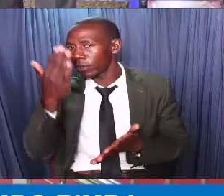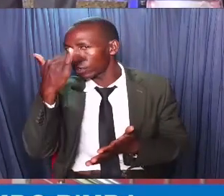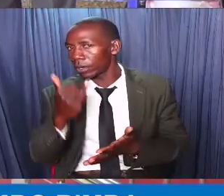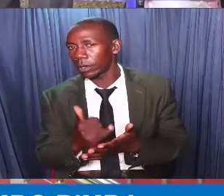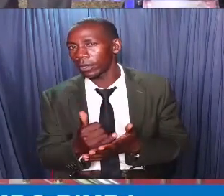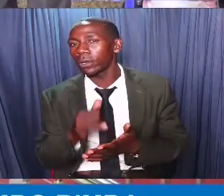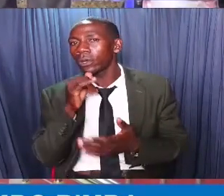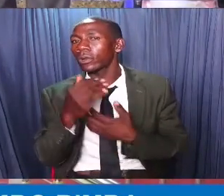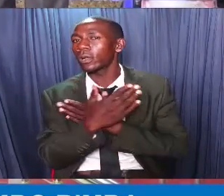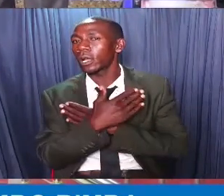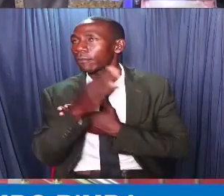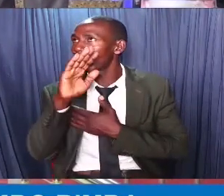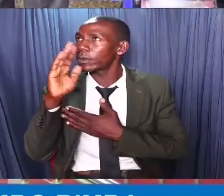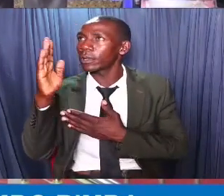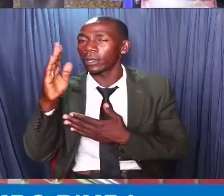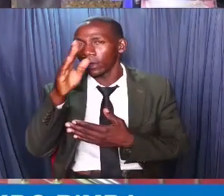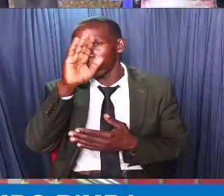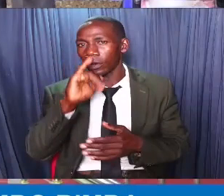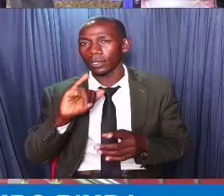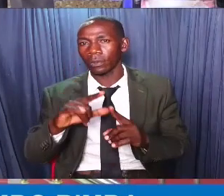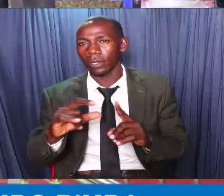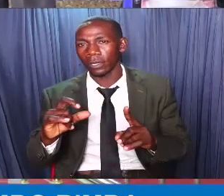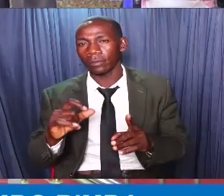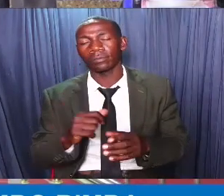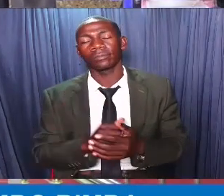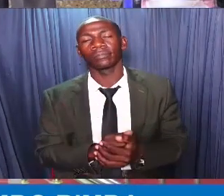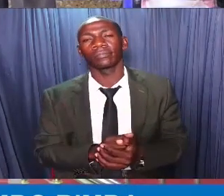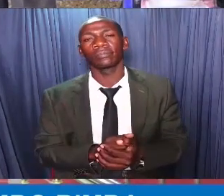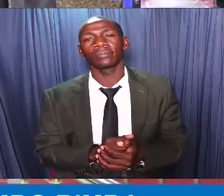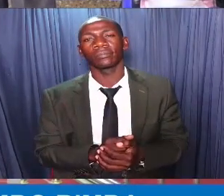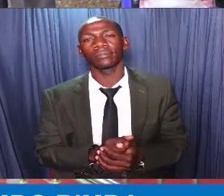God, ampendi, you don't love Mungu God. Ni neno. And God is the word.